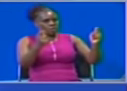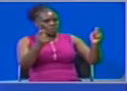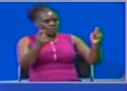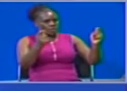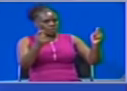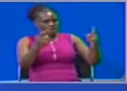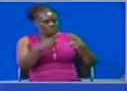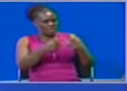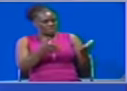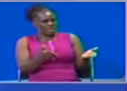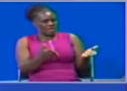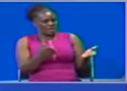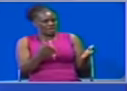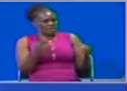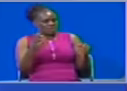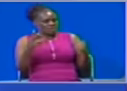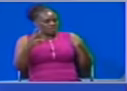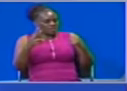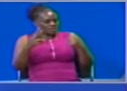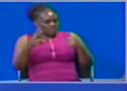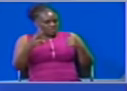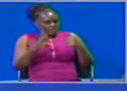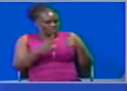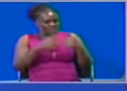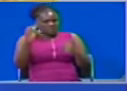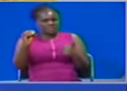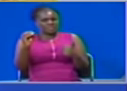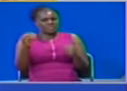And yet we are in day 70 of the same issue. The same issue.